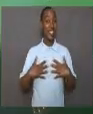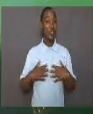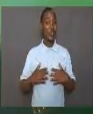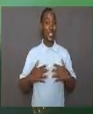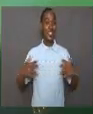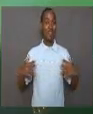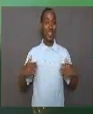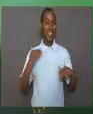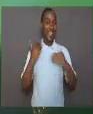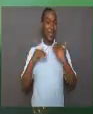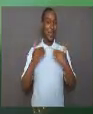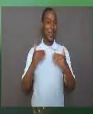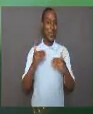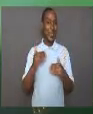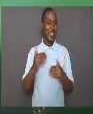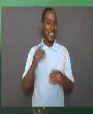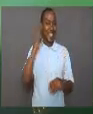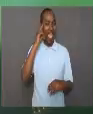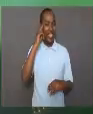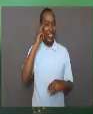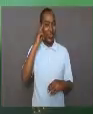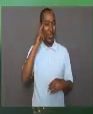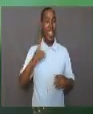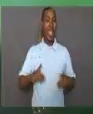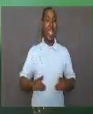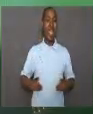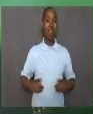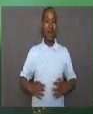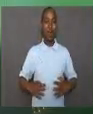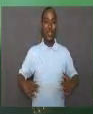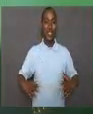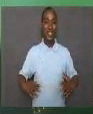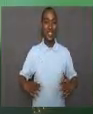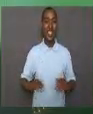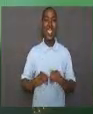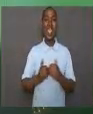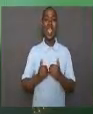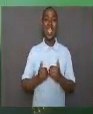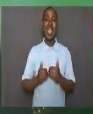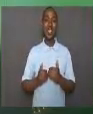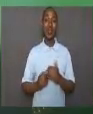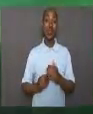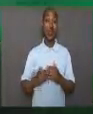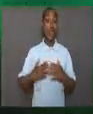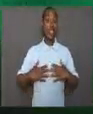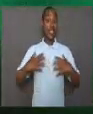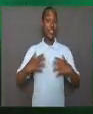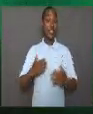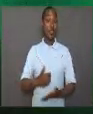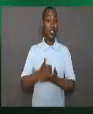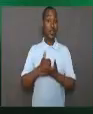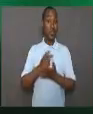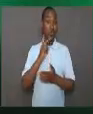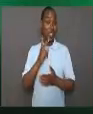think about how your diaphragm muscles are working inside your chest.